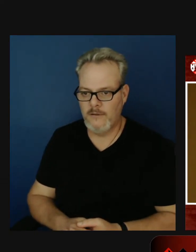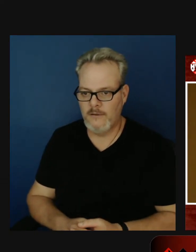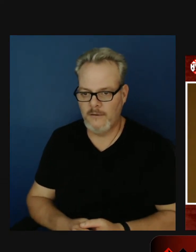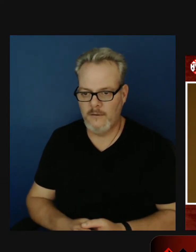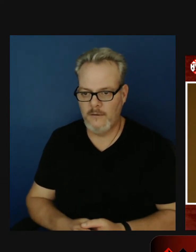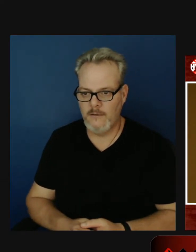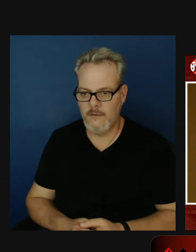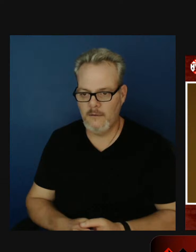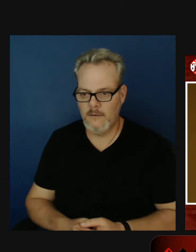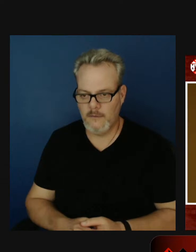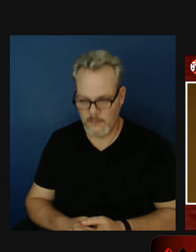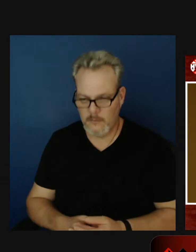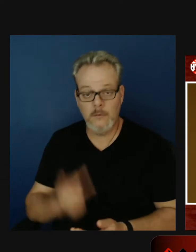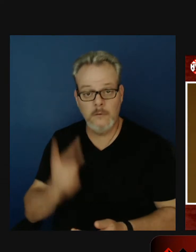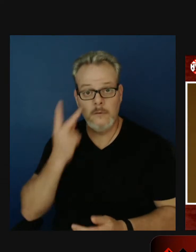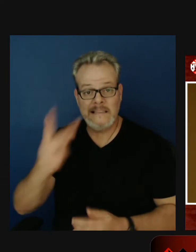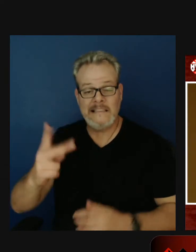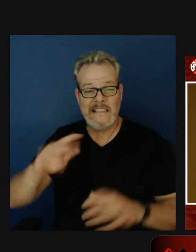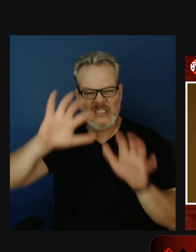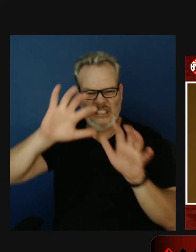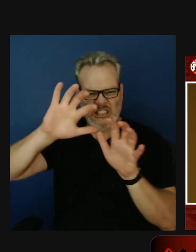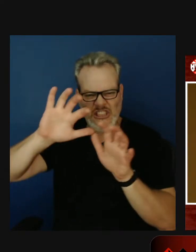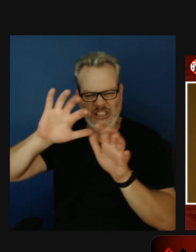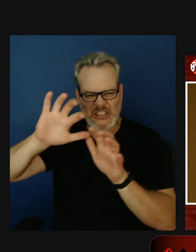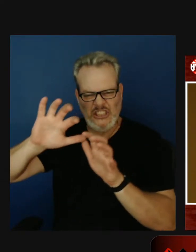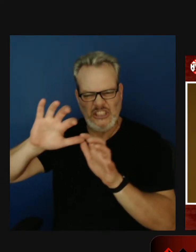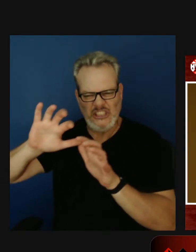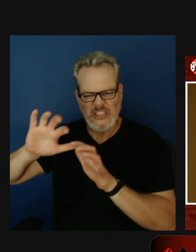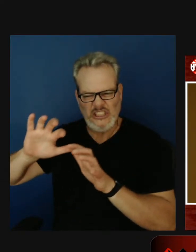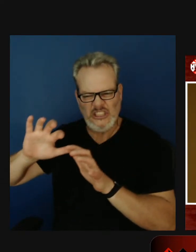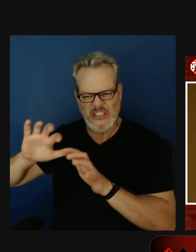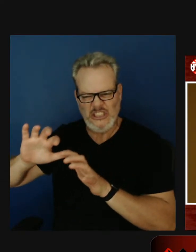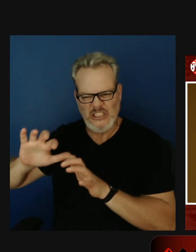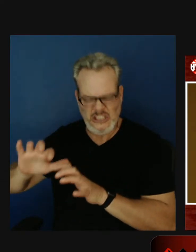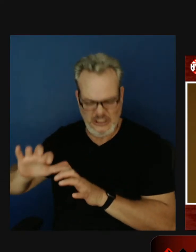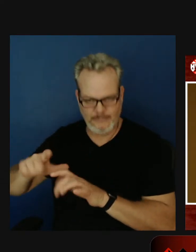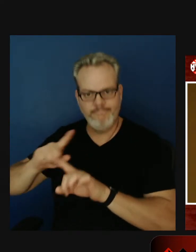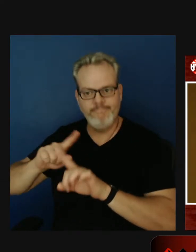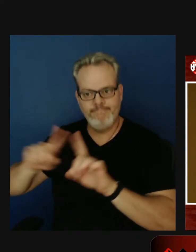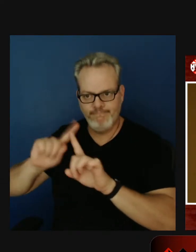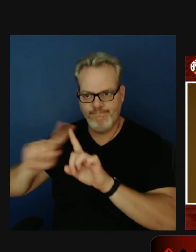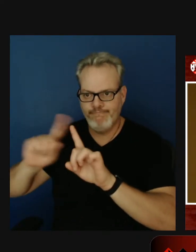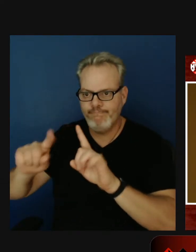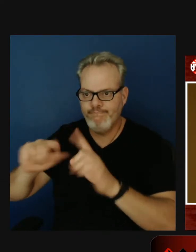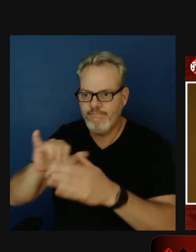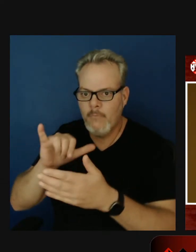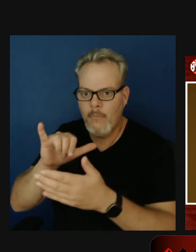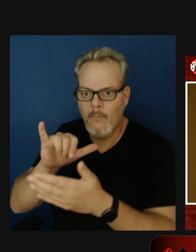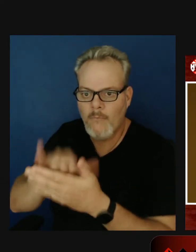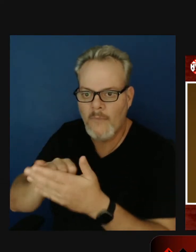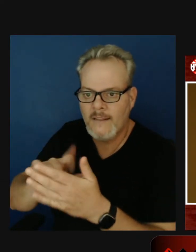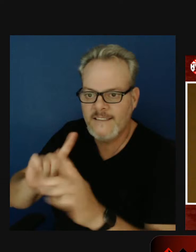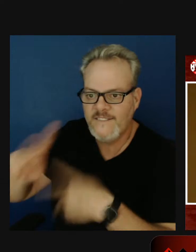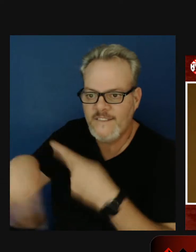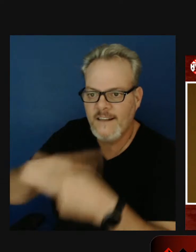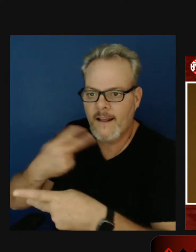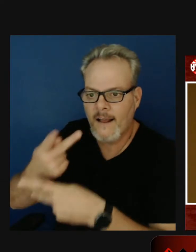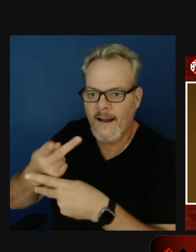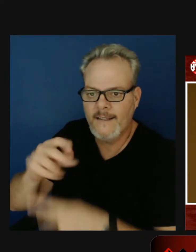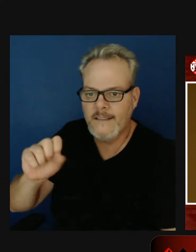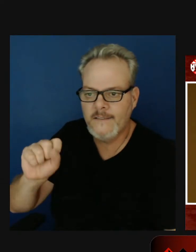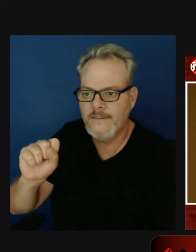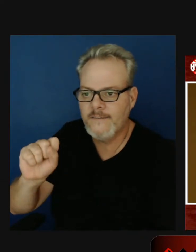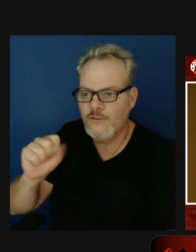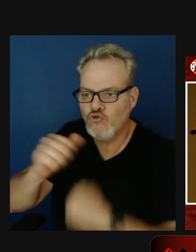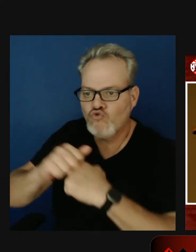a structural map, and you can see here the nice folded beds here that are running through kind of the structurally complex